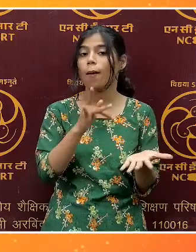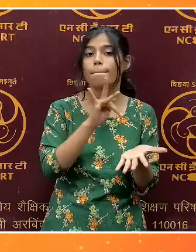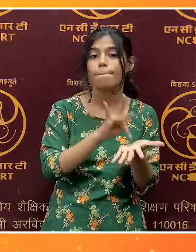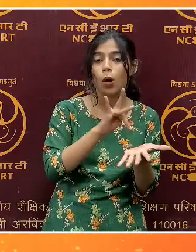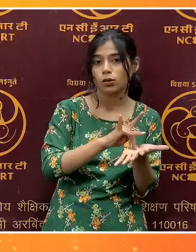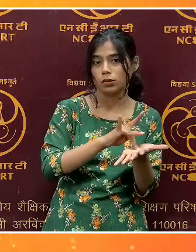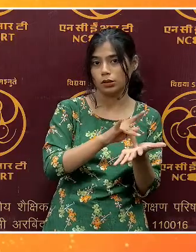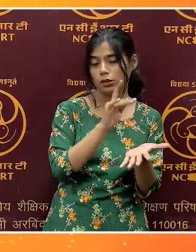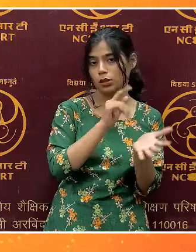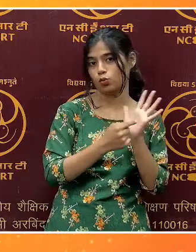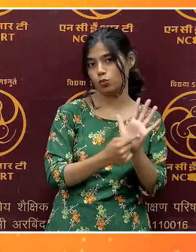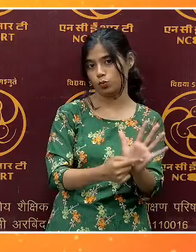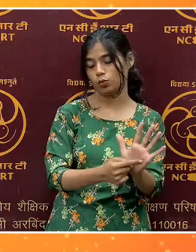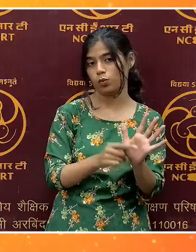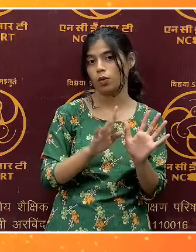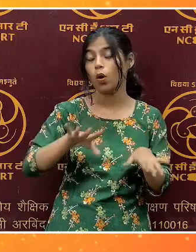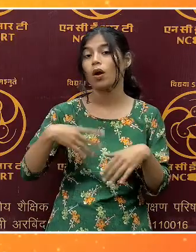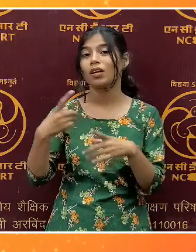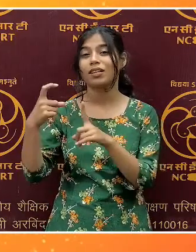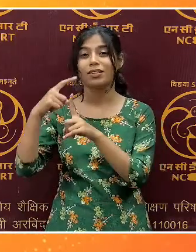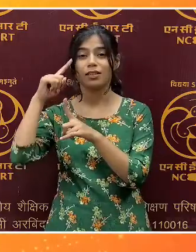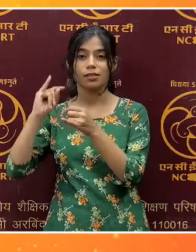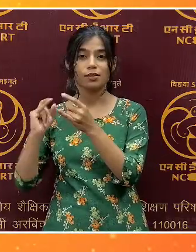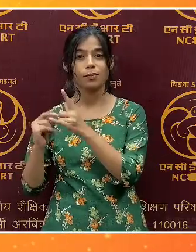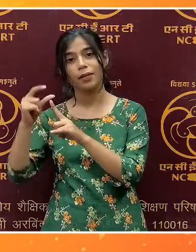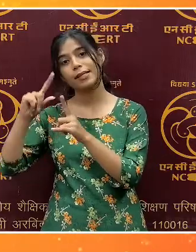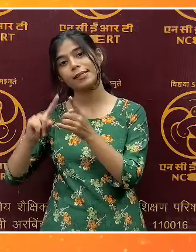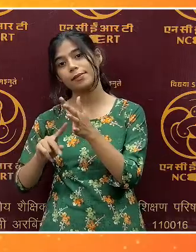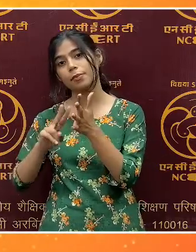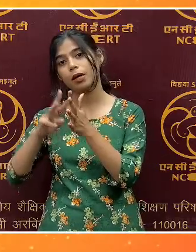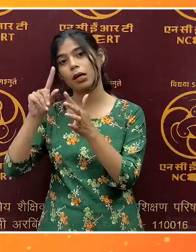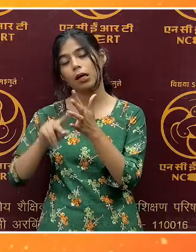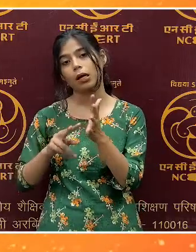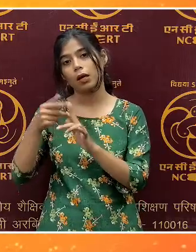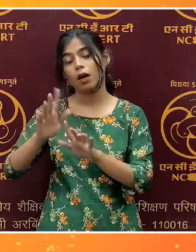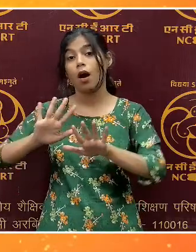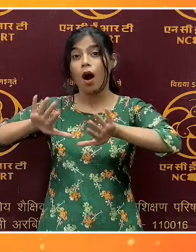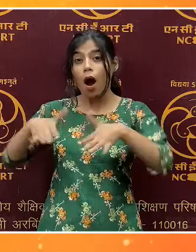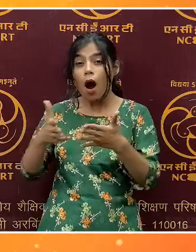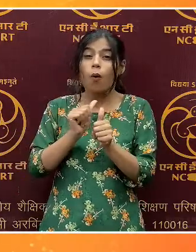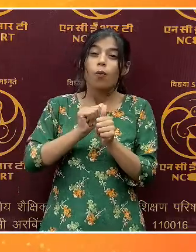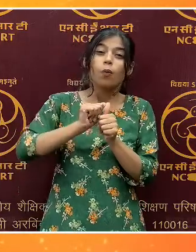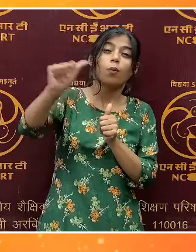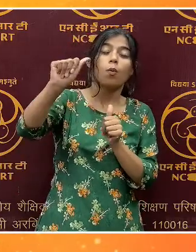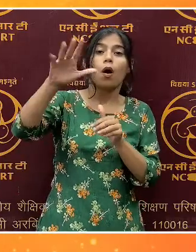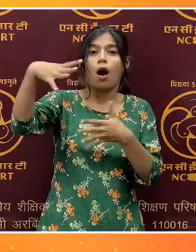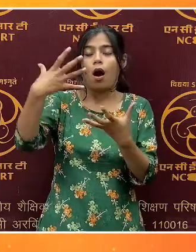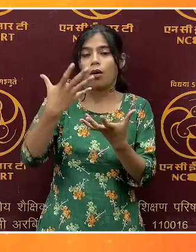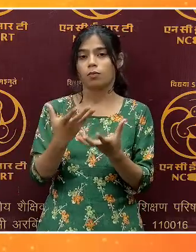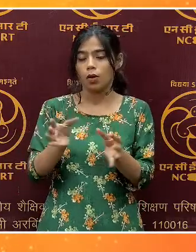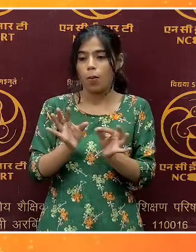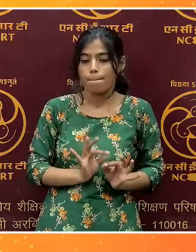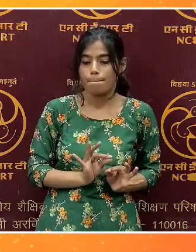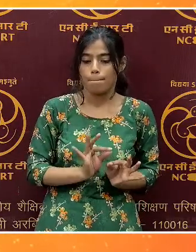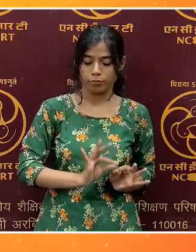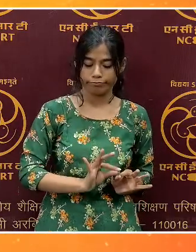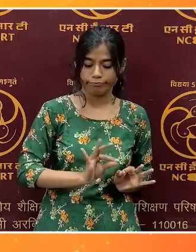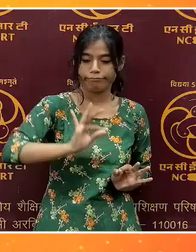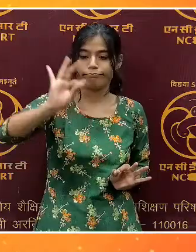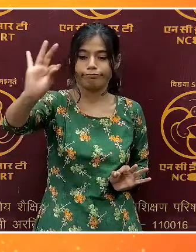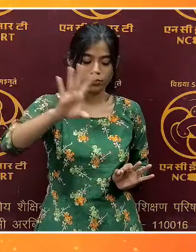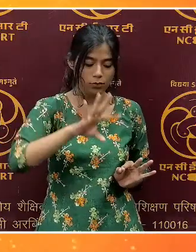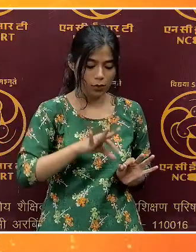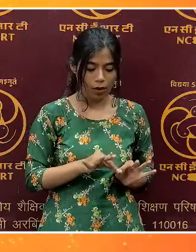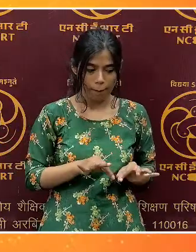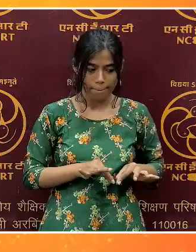point, and displacement vector, which specifies how far the particle has moved from initial